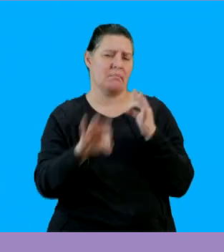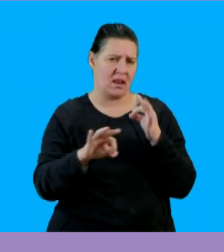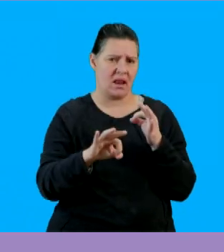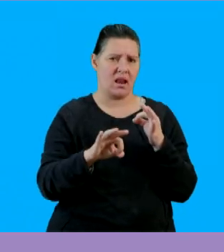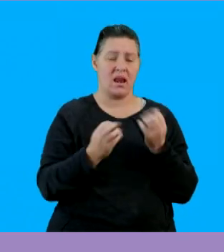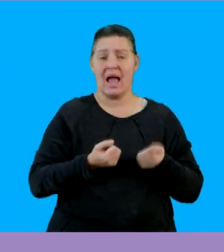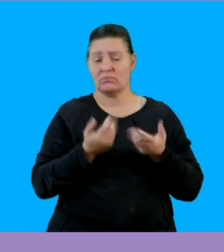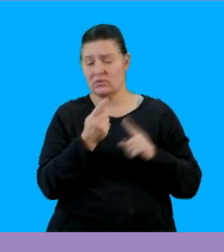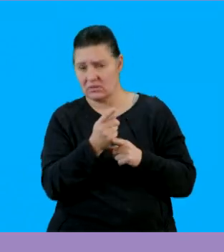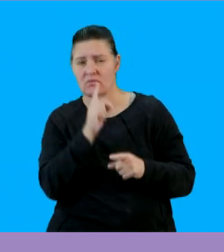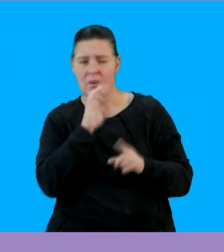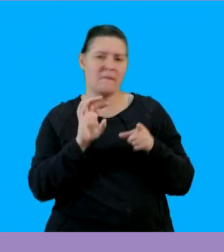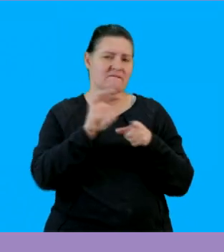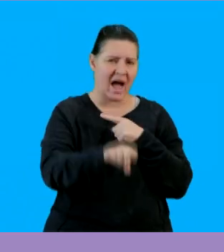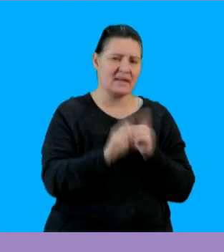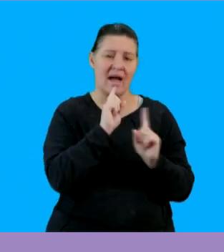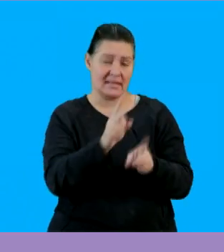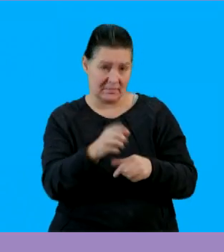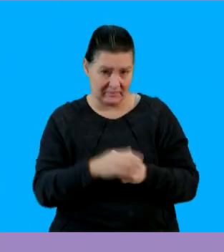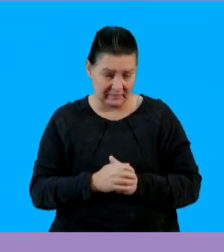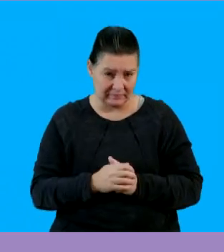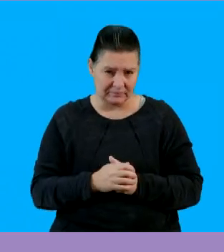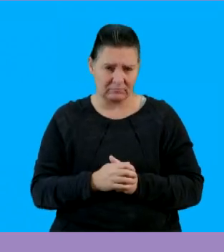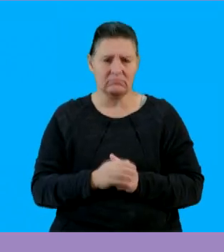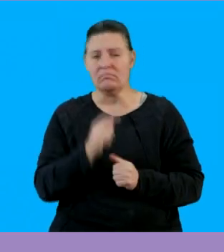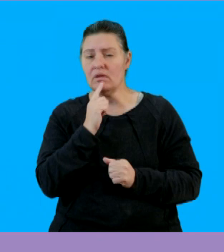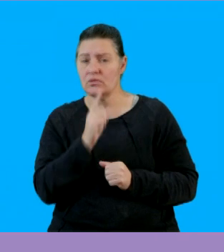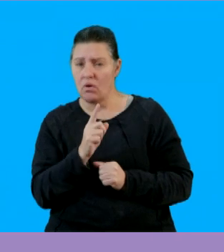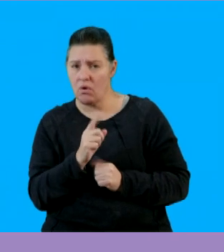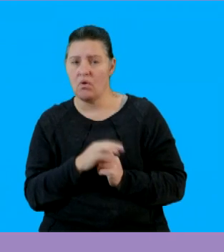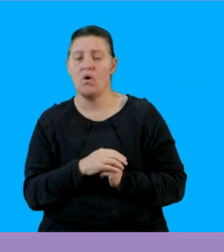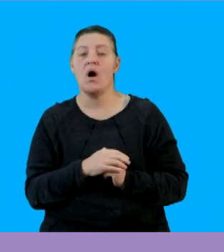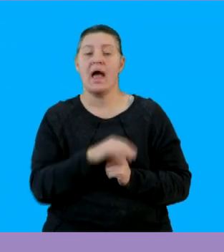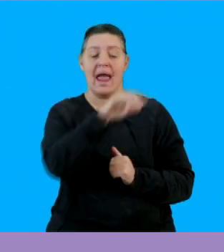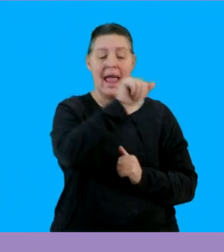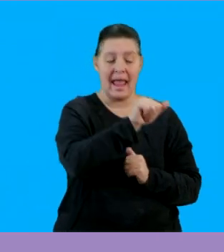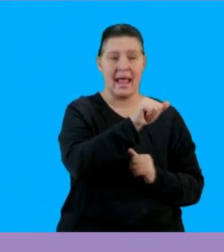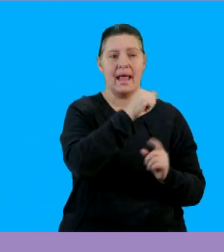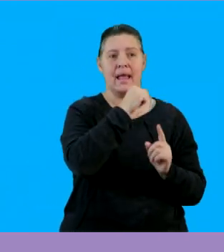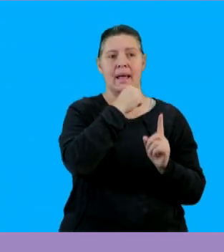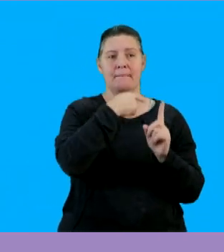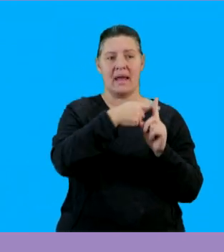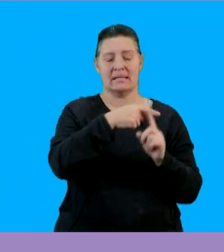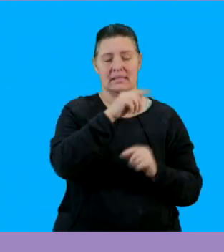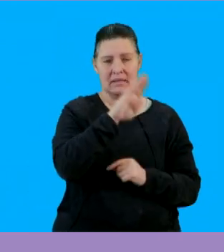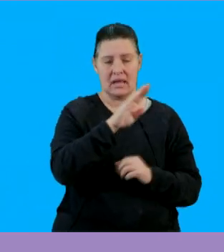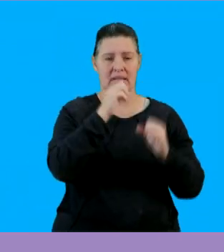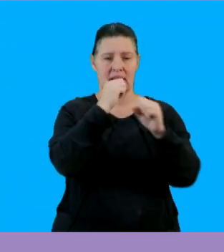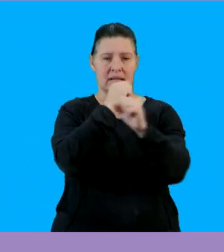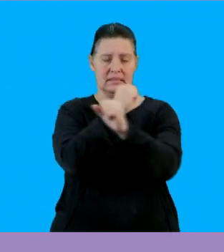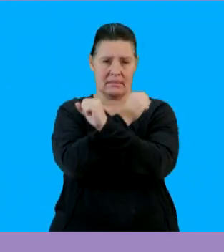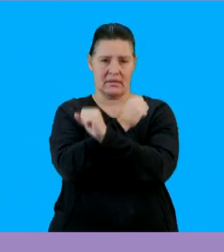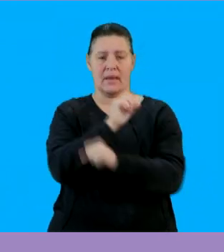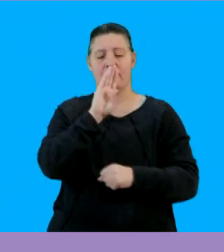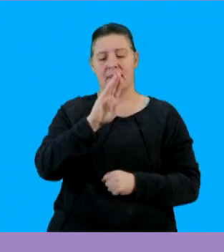following expressions, that is to find the product. So the first one here that we have is a plus d multiplied